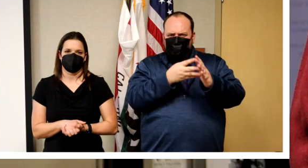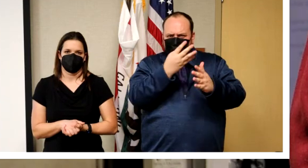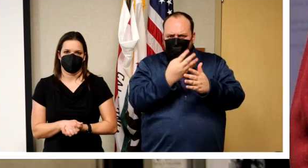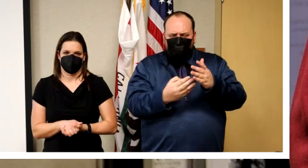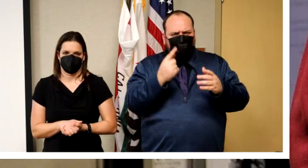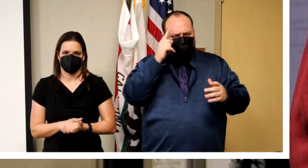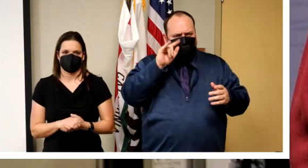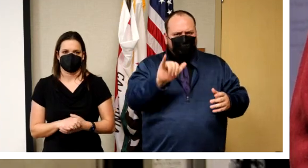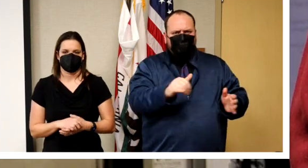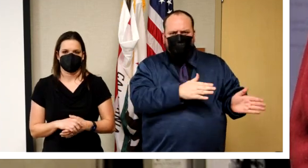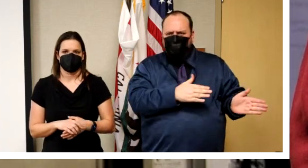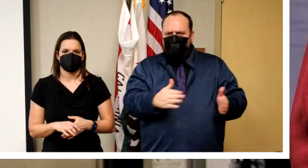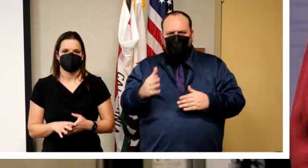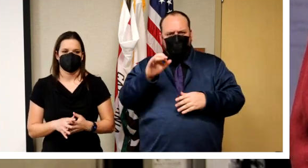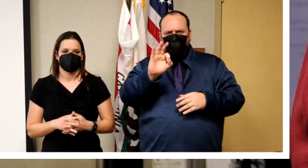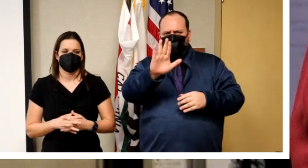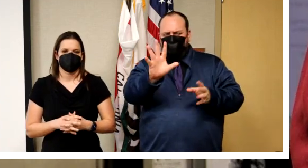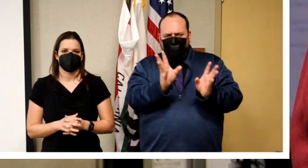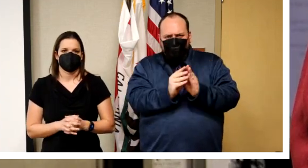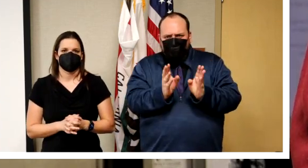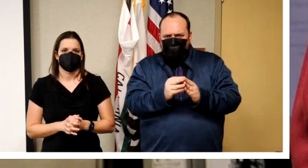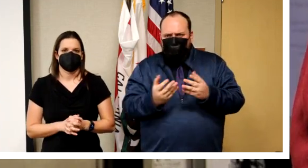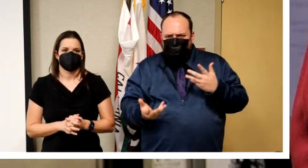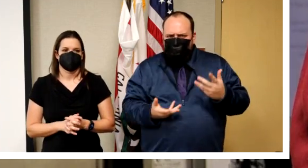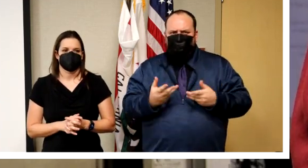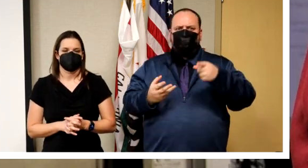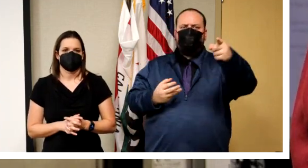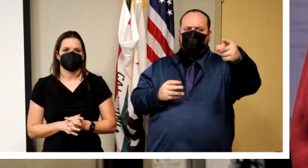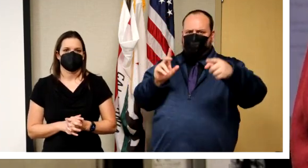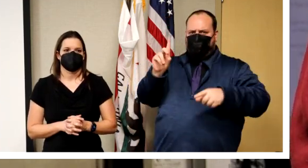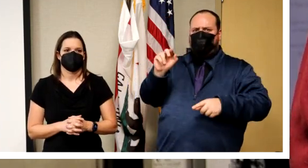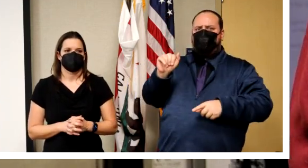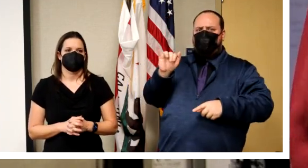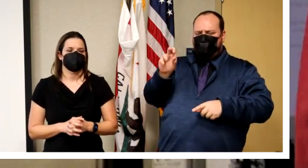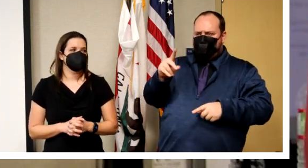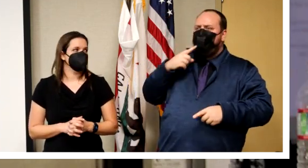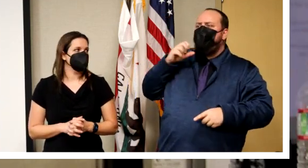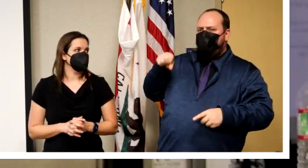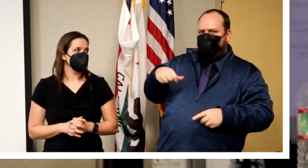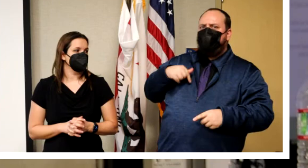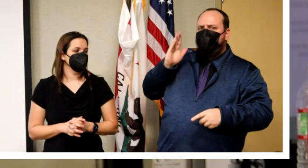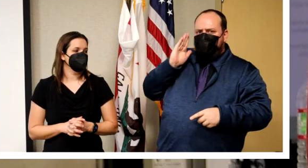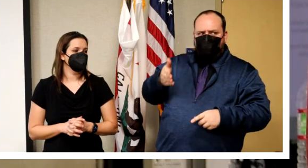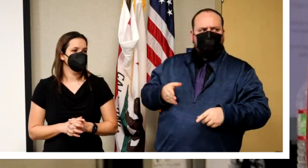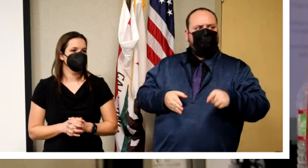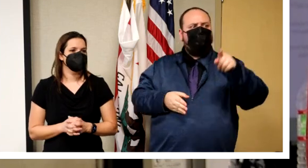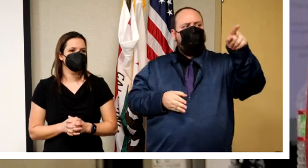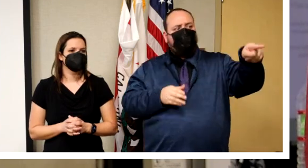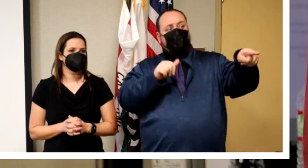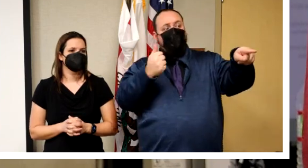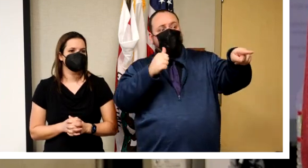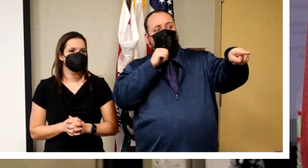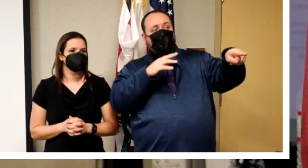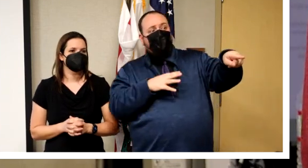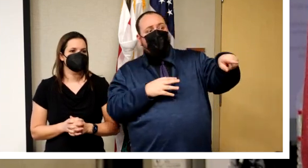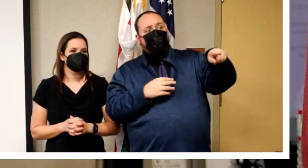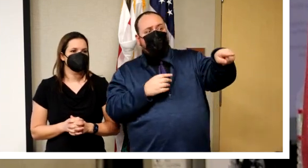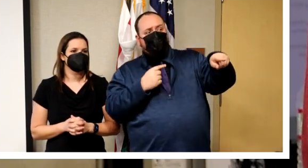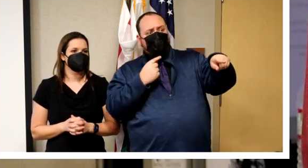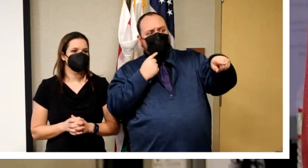that you're planning? I'm sure we will. Great, thank you. And will there be what's the